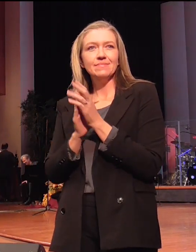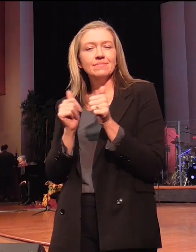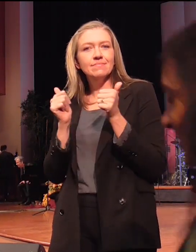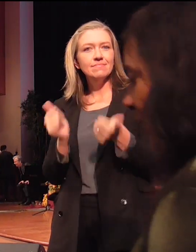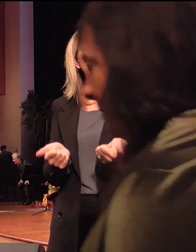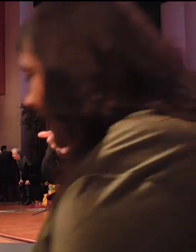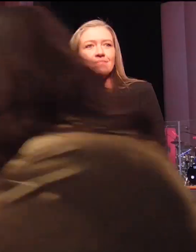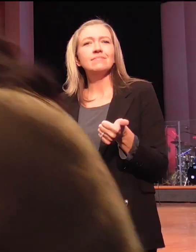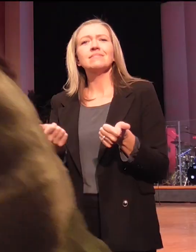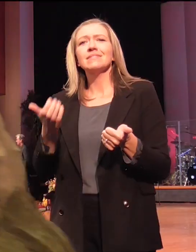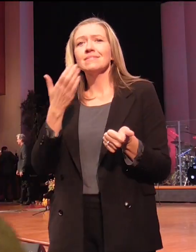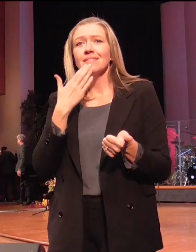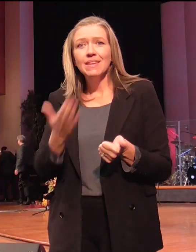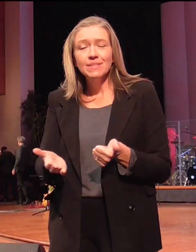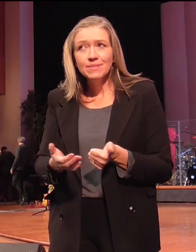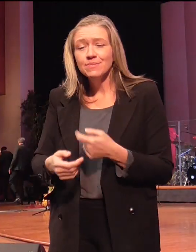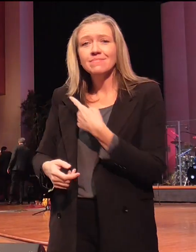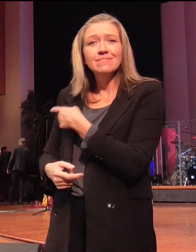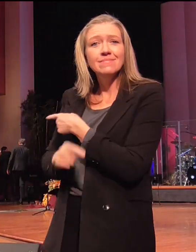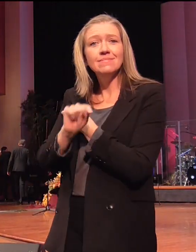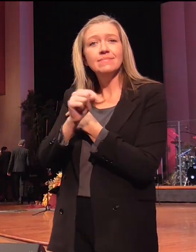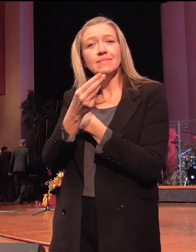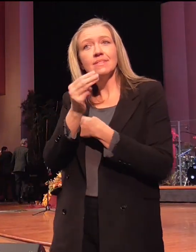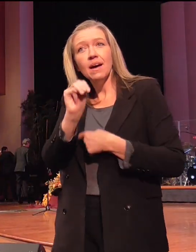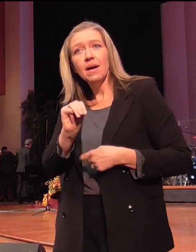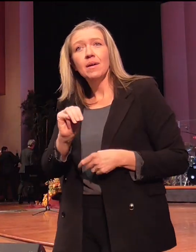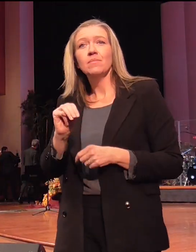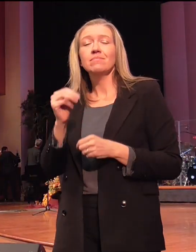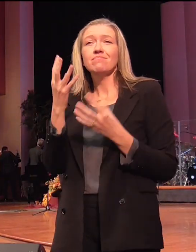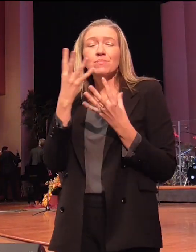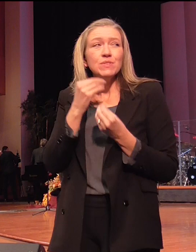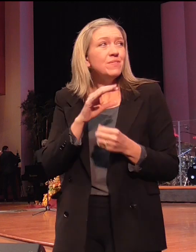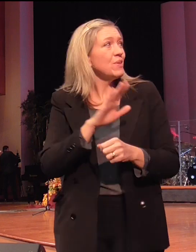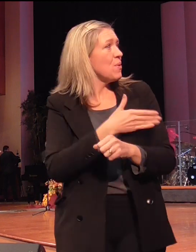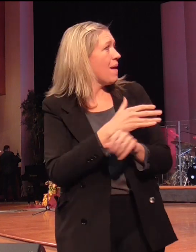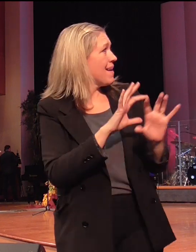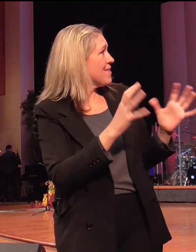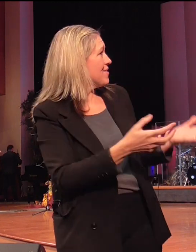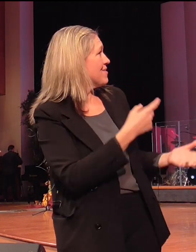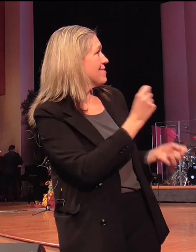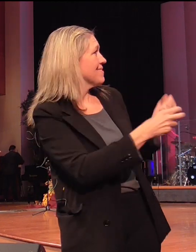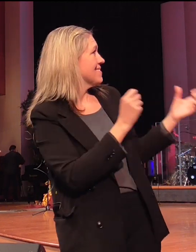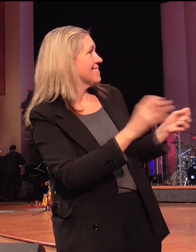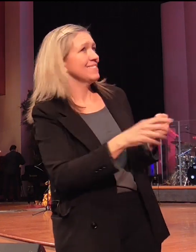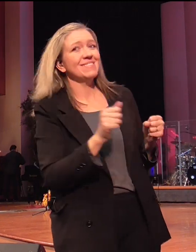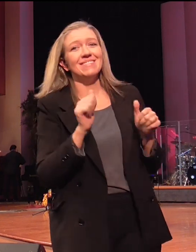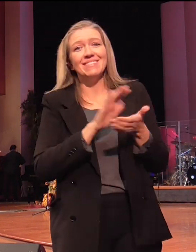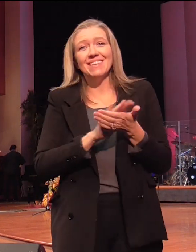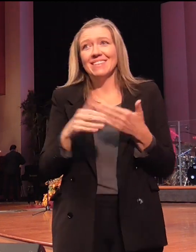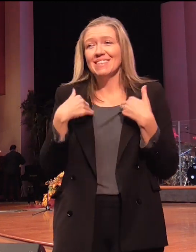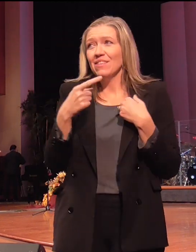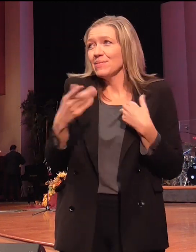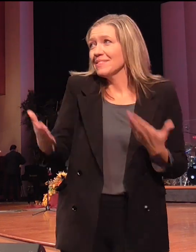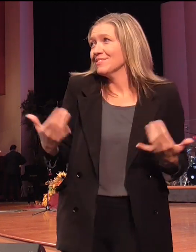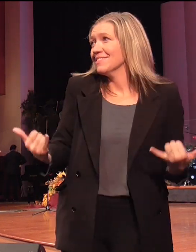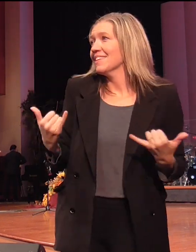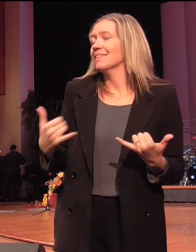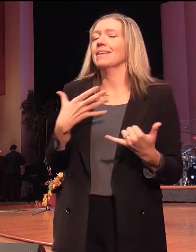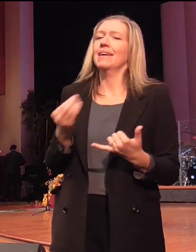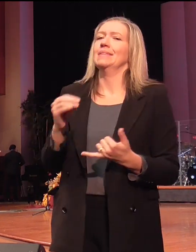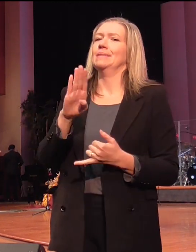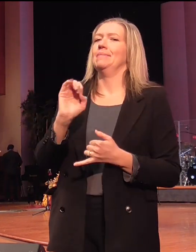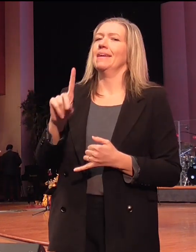That's wonderful. Thank you so much, Tom, and our wonderful choir. It's great to have you all here today. Yay! And our great